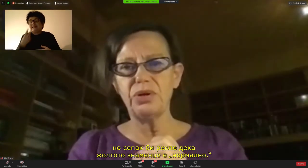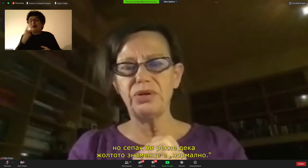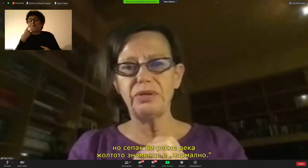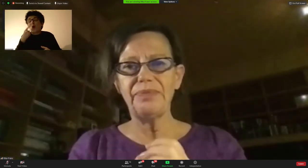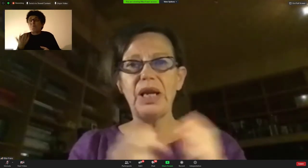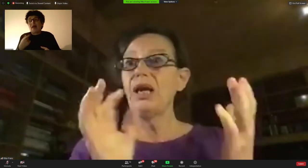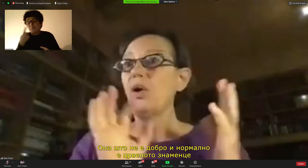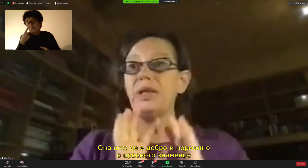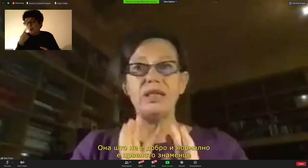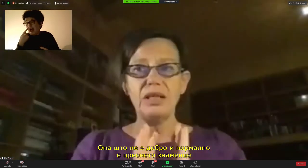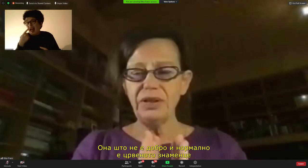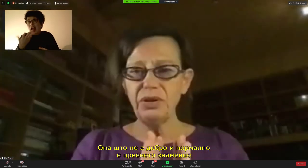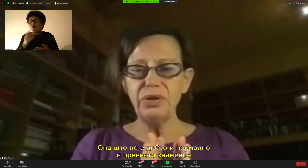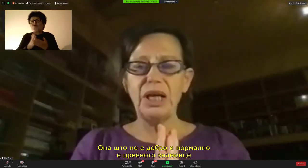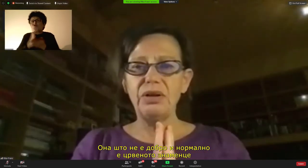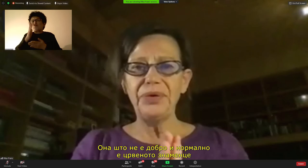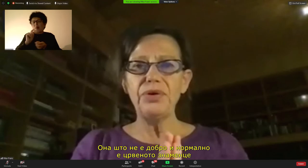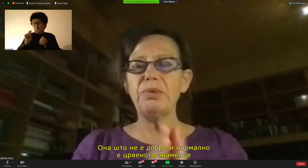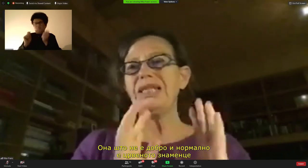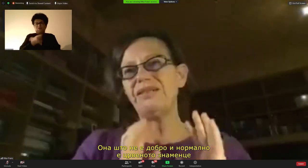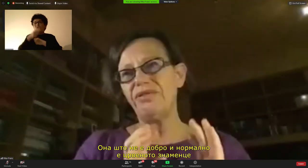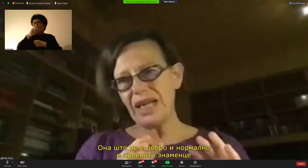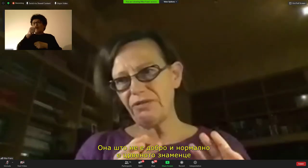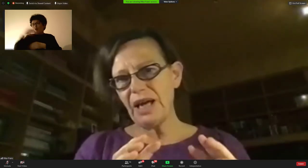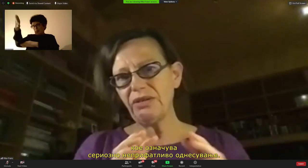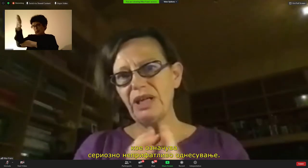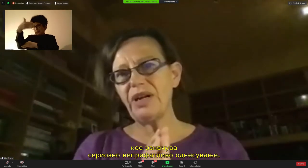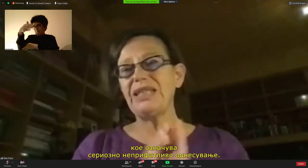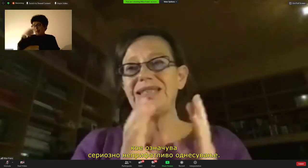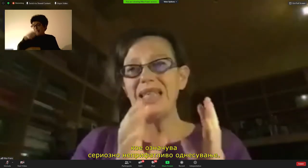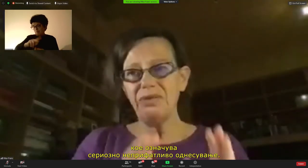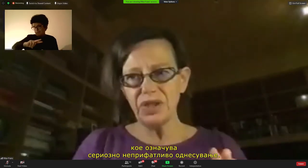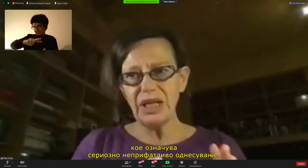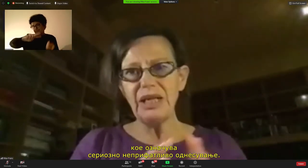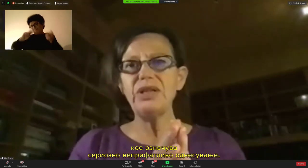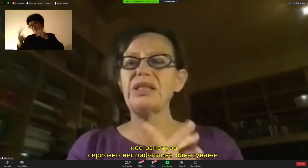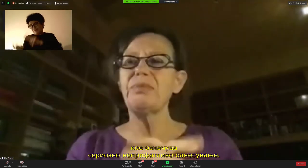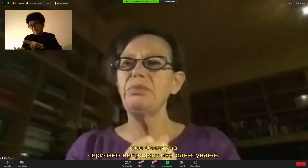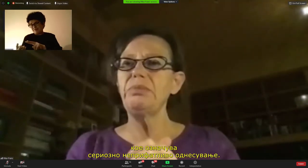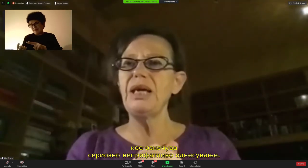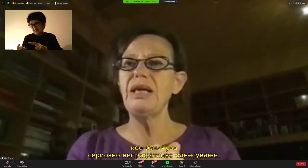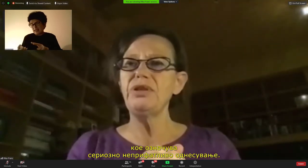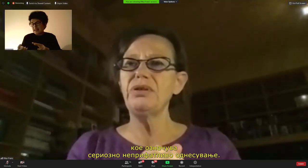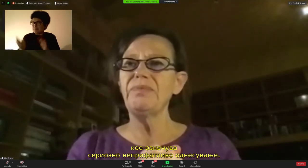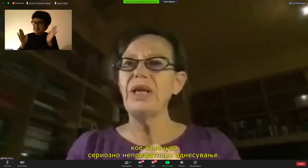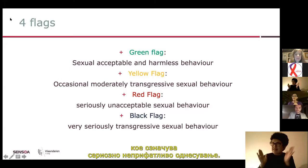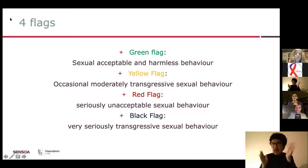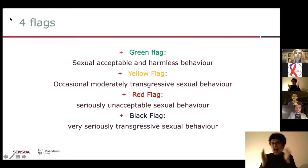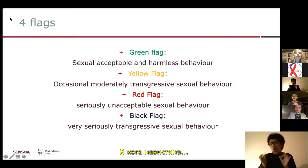use the word. What is not good and not normal is the red flag. The red flag is seriously unacceptable